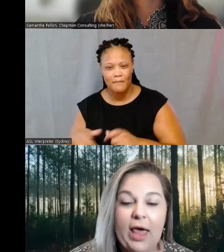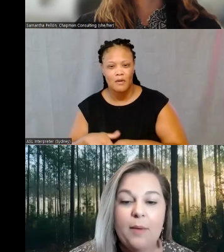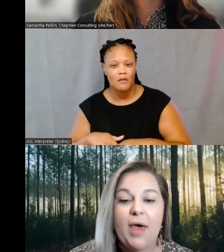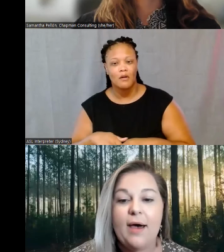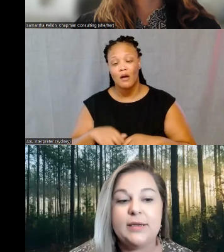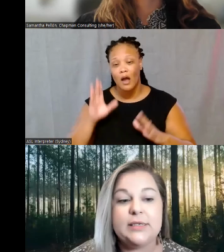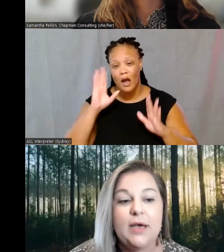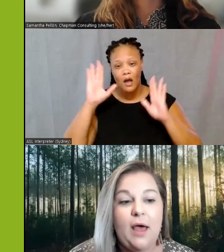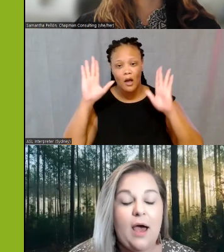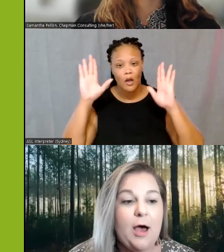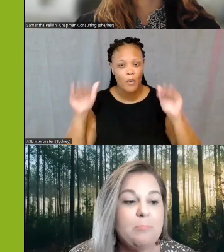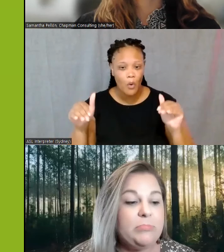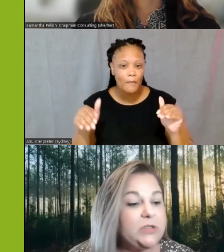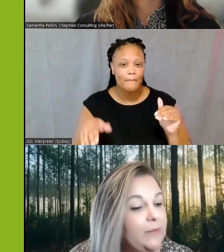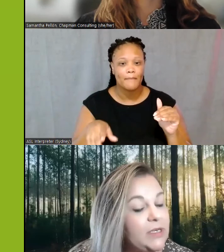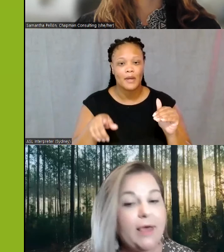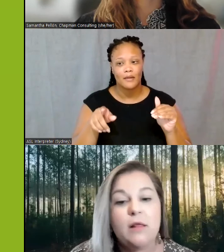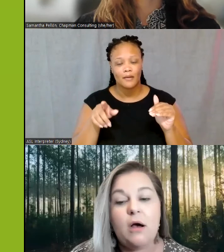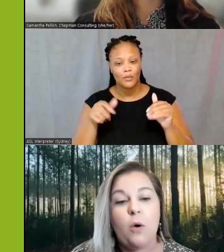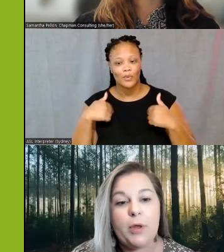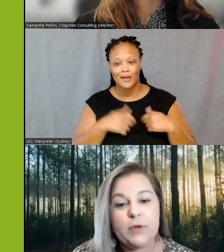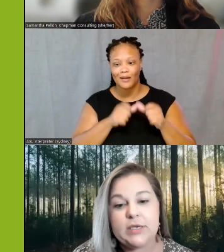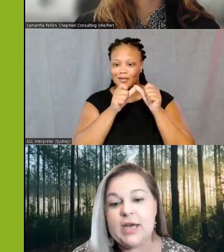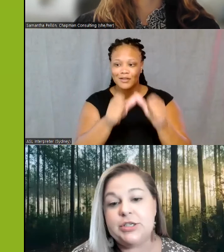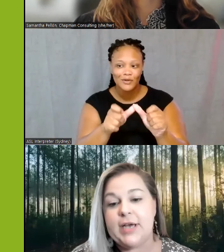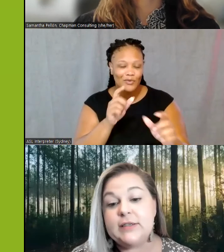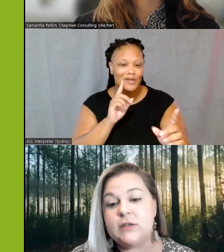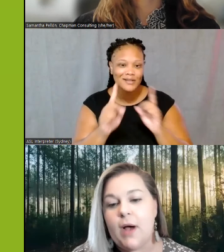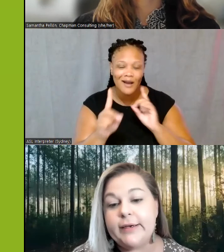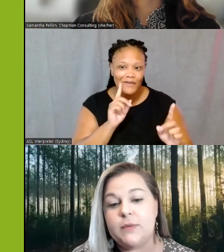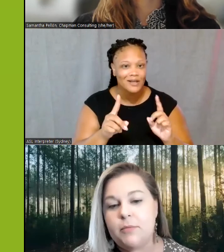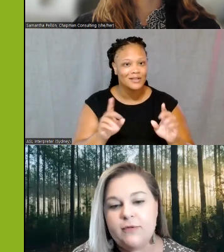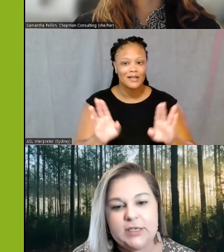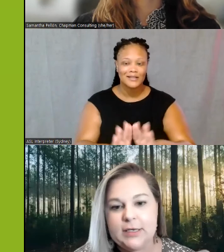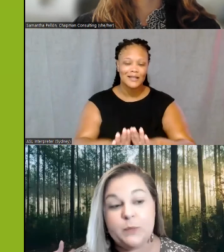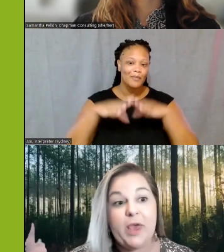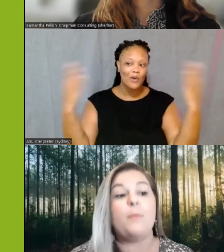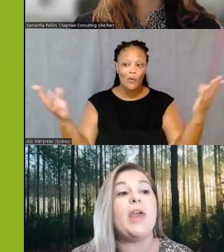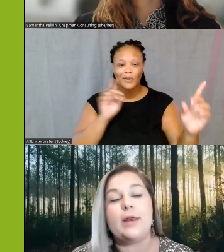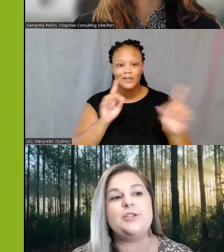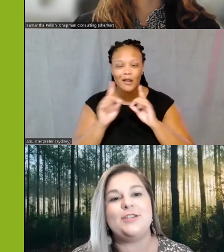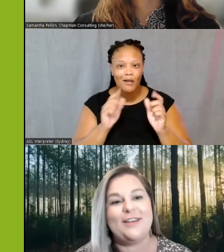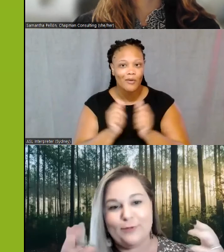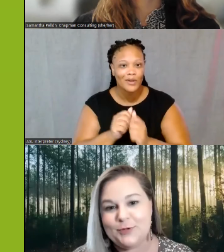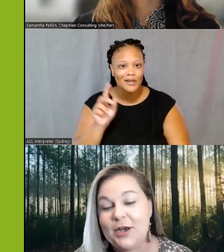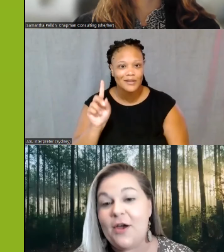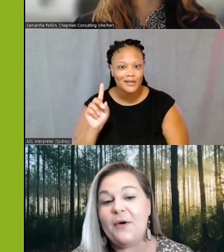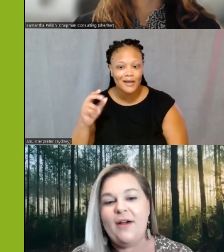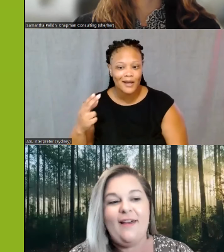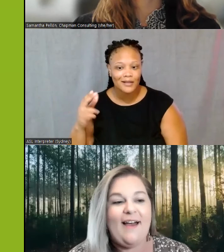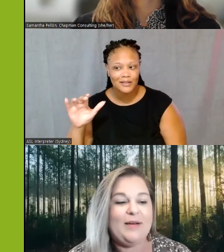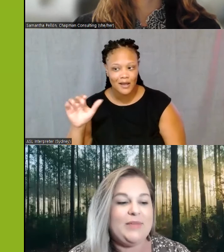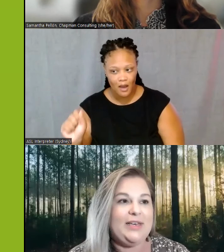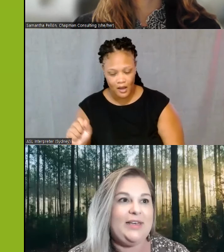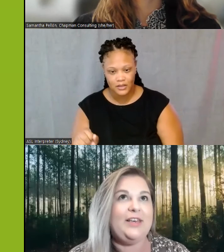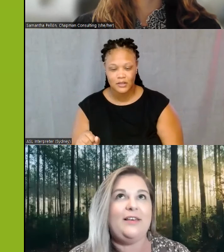of CalAIM, and just keep the dialogue open with DHCS as well as we move into this big initiative, which we know